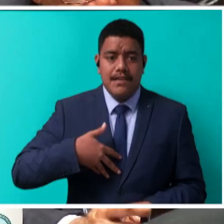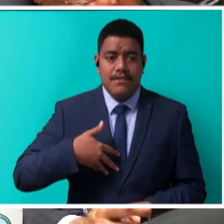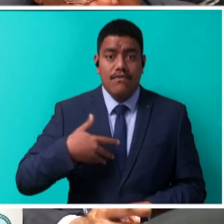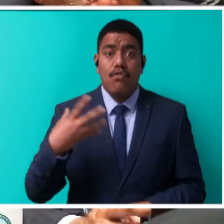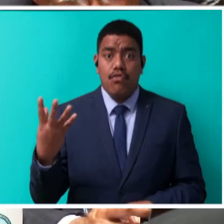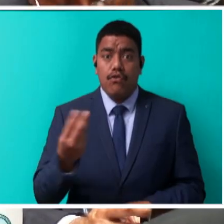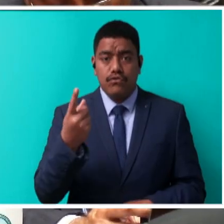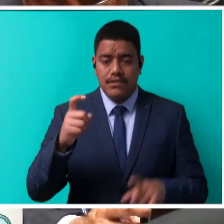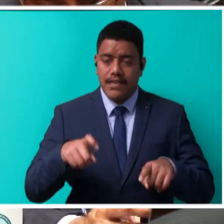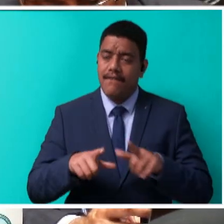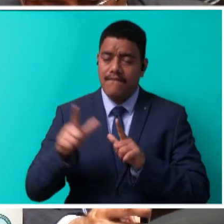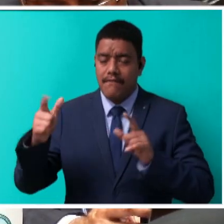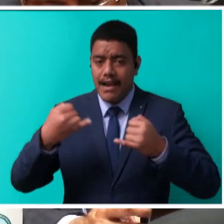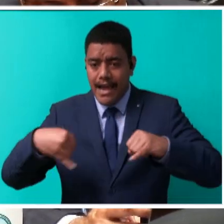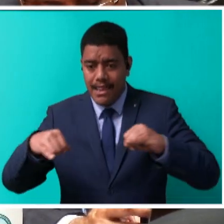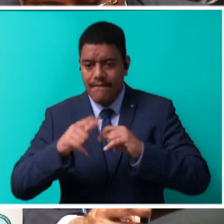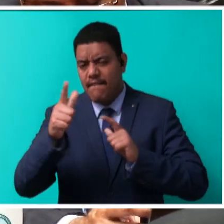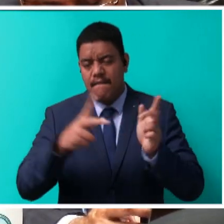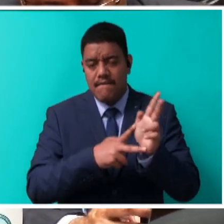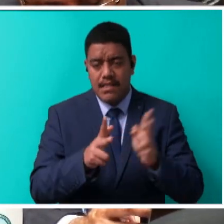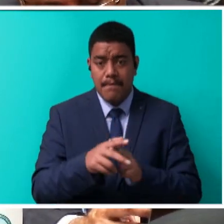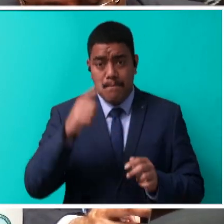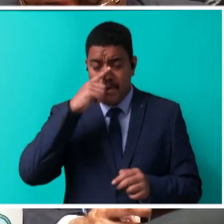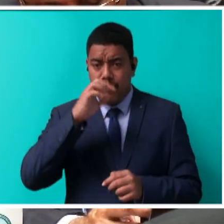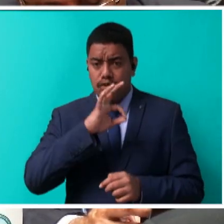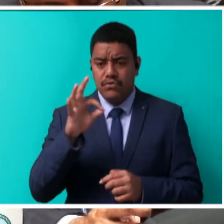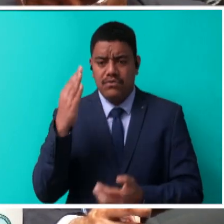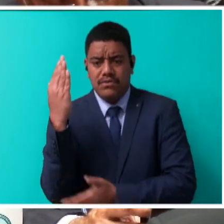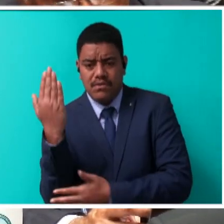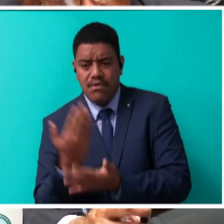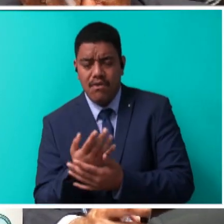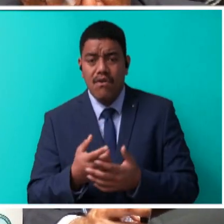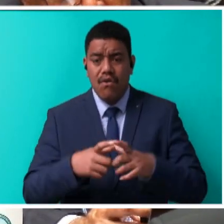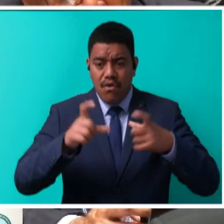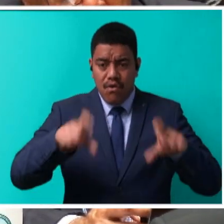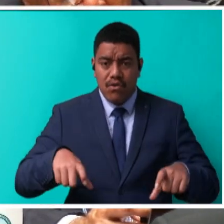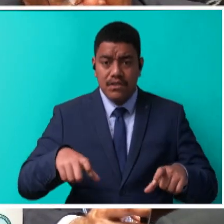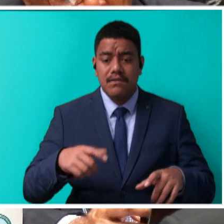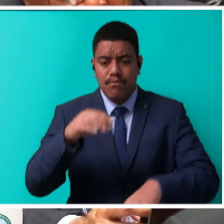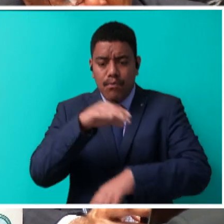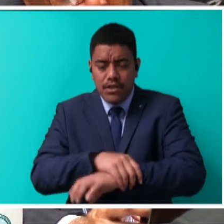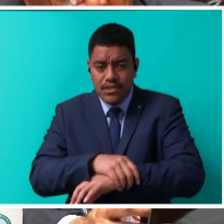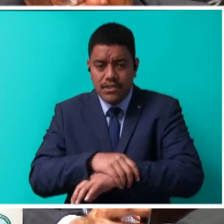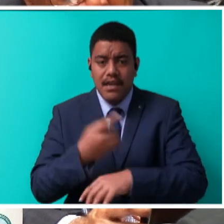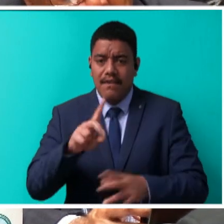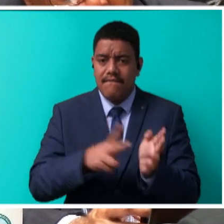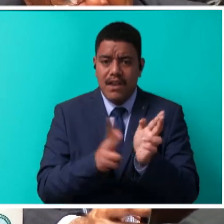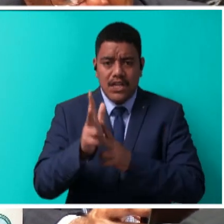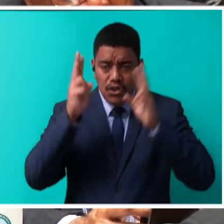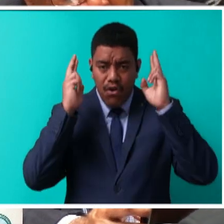rural and maritime areas. Our people should not have to rely on makeshift courtrooms in police stations and village